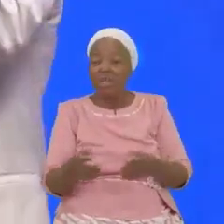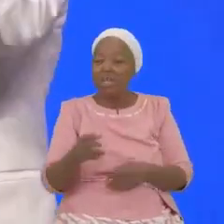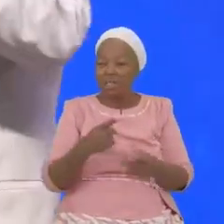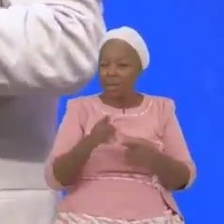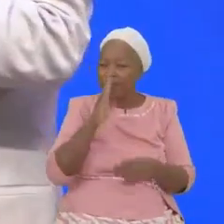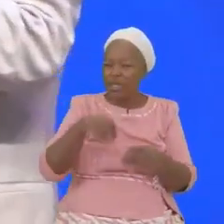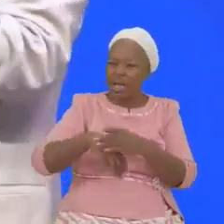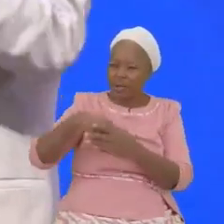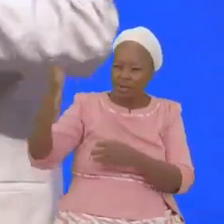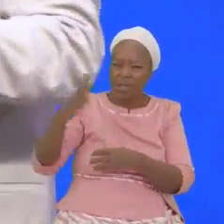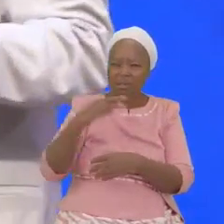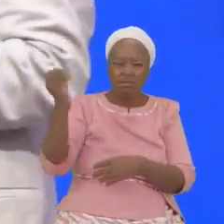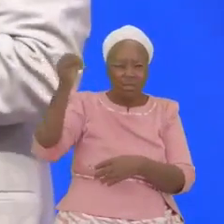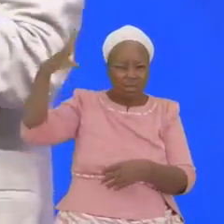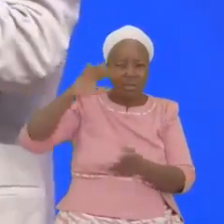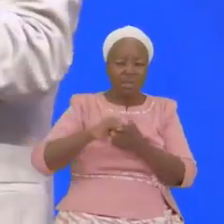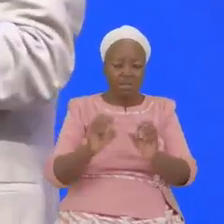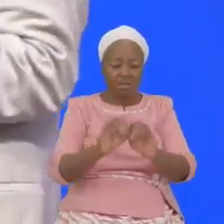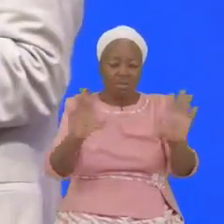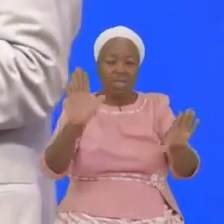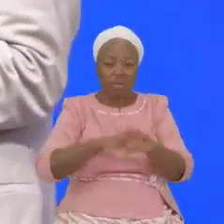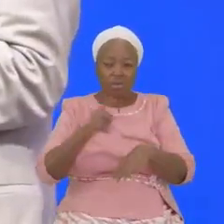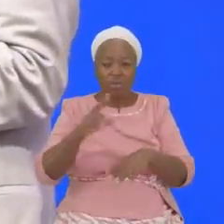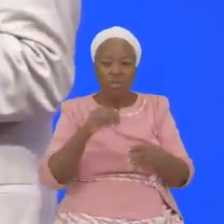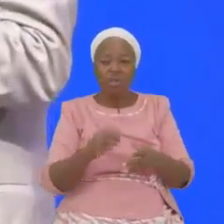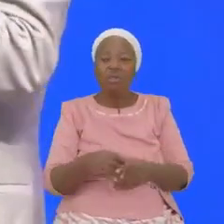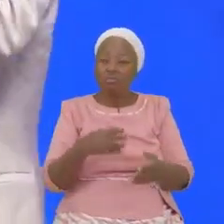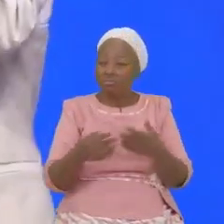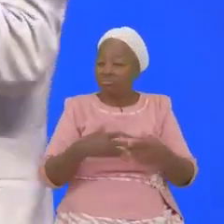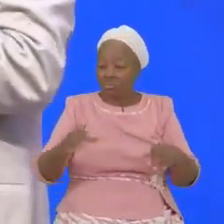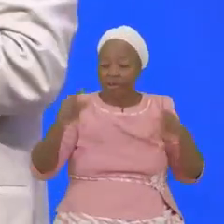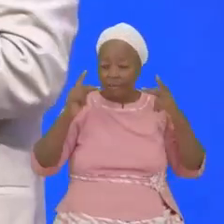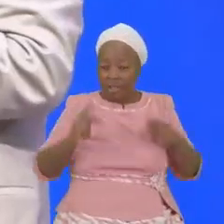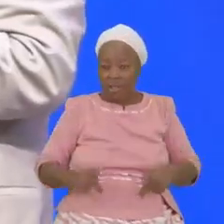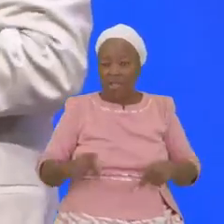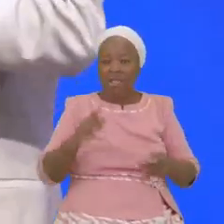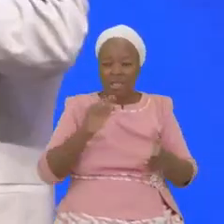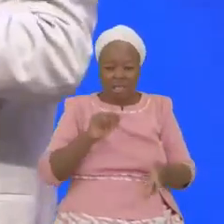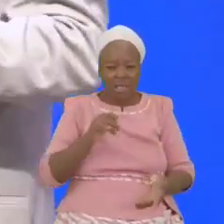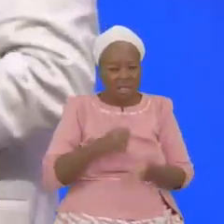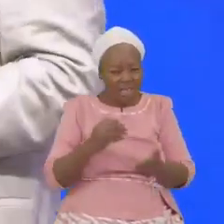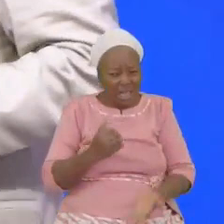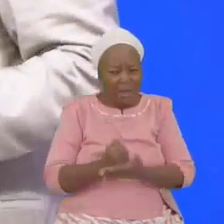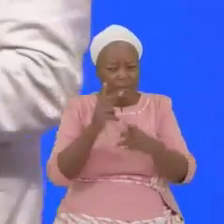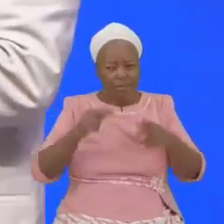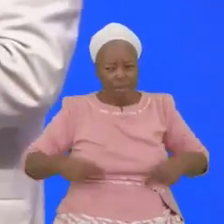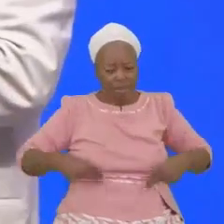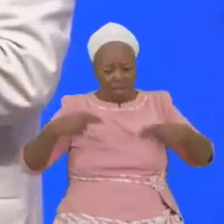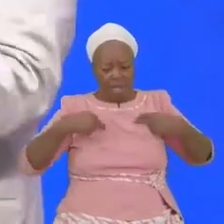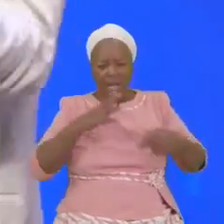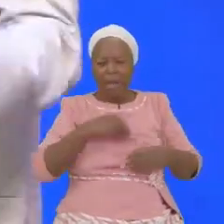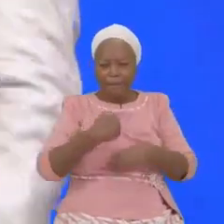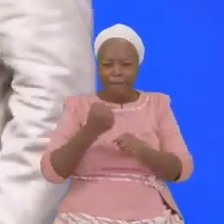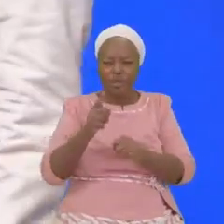outside, the sun that shines on you, even physically, improves your health and makes you to be